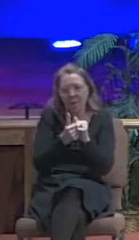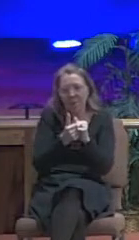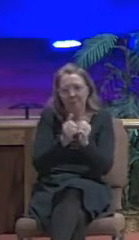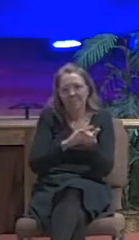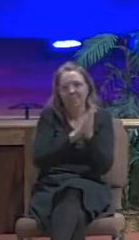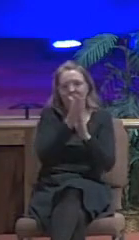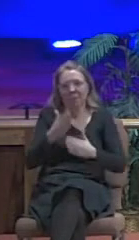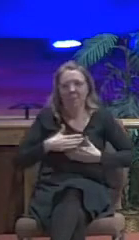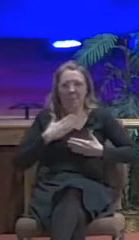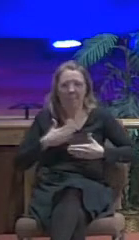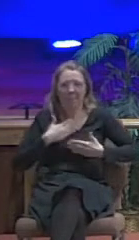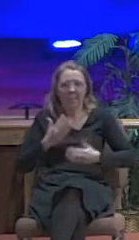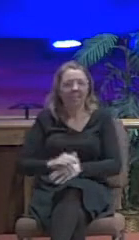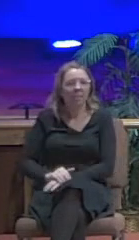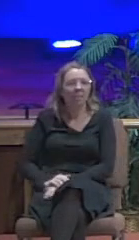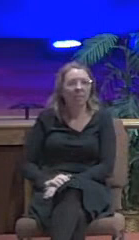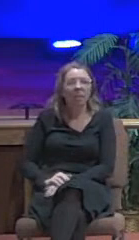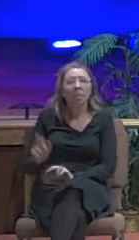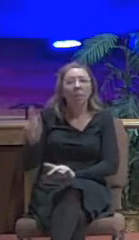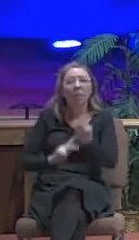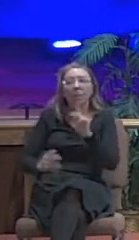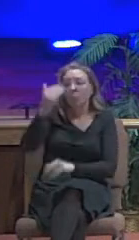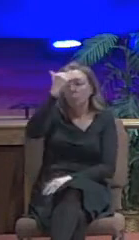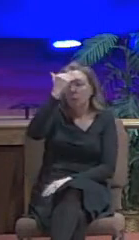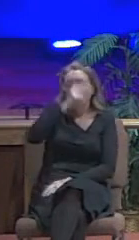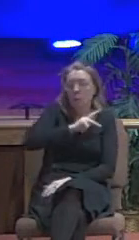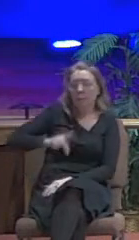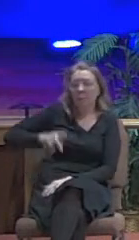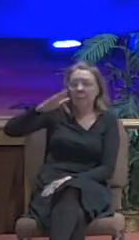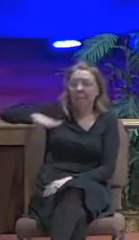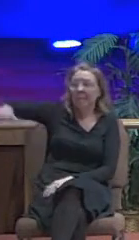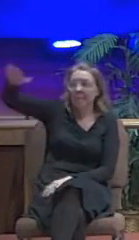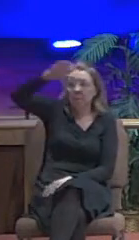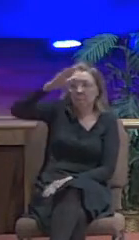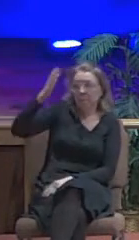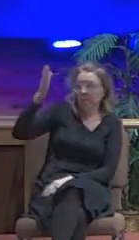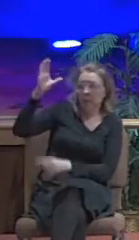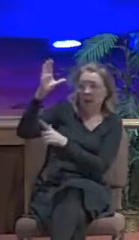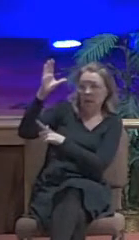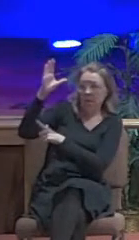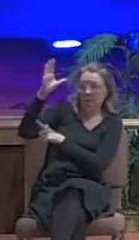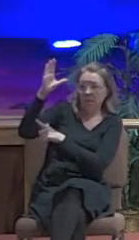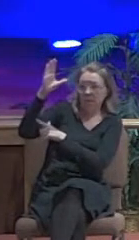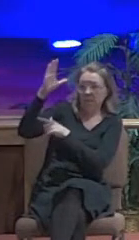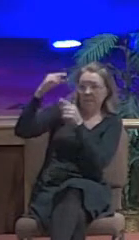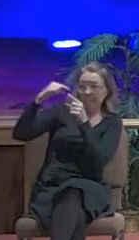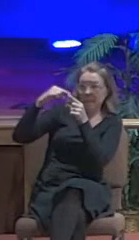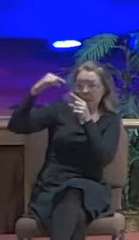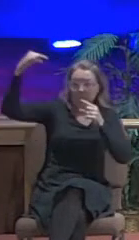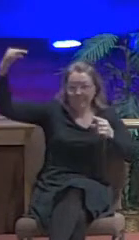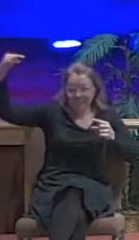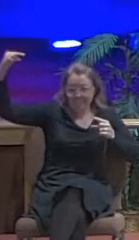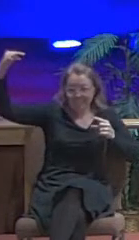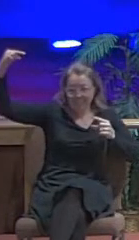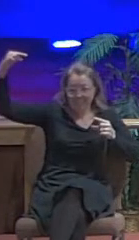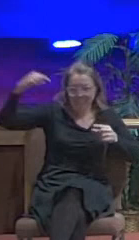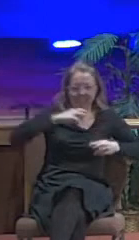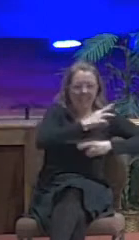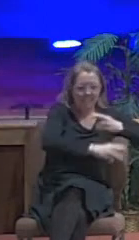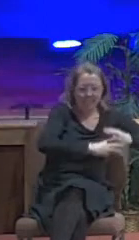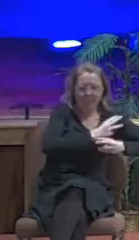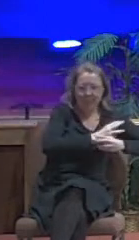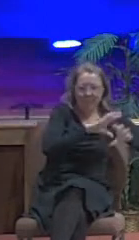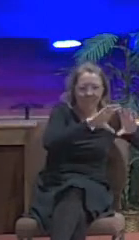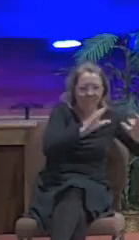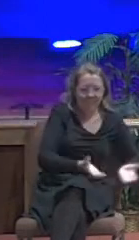How many know the kingdom of God is almost polar opposite the kingdom of this world? And the things that the